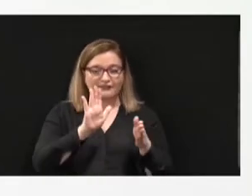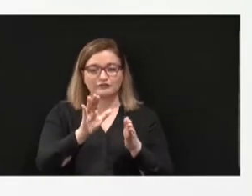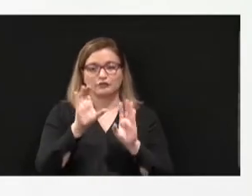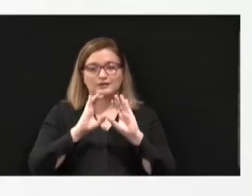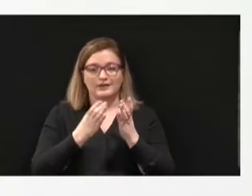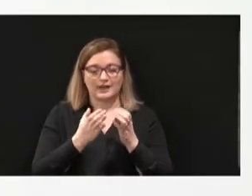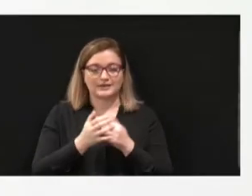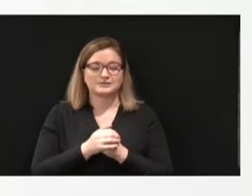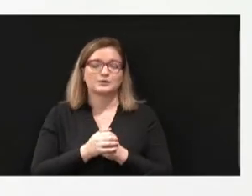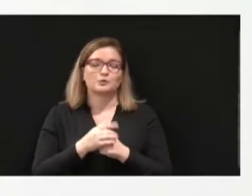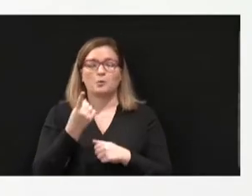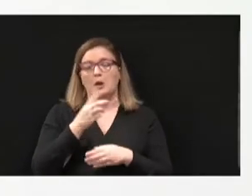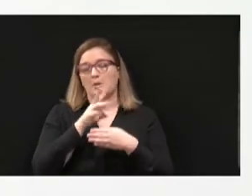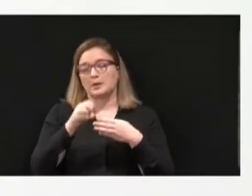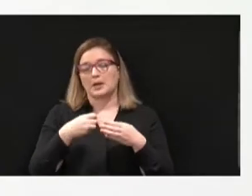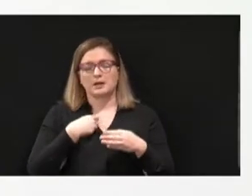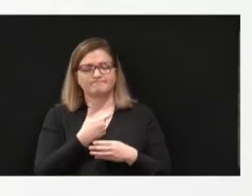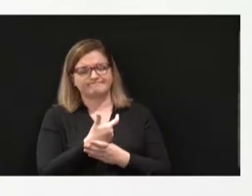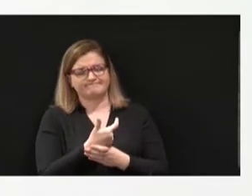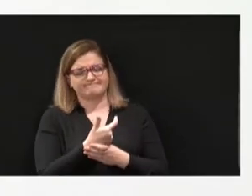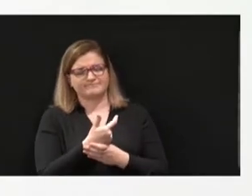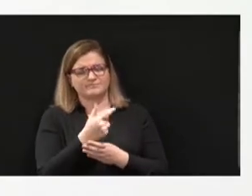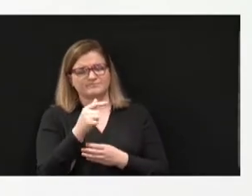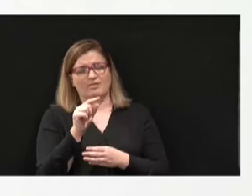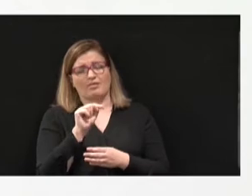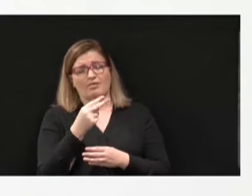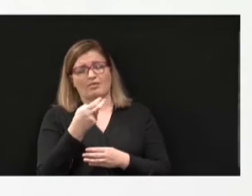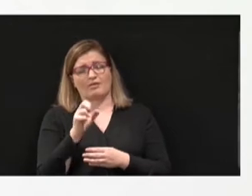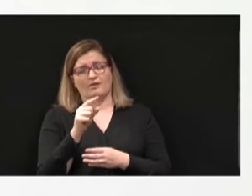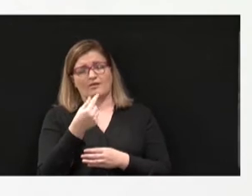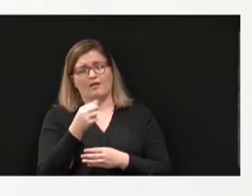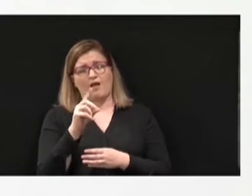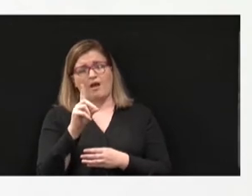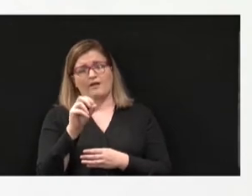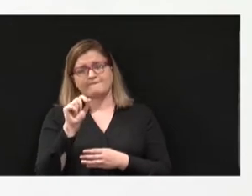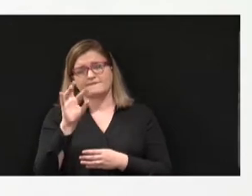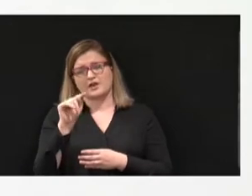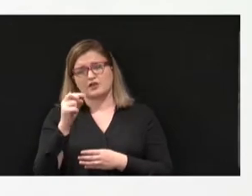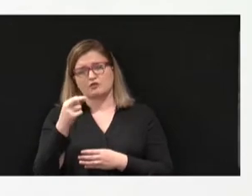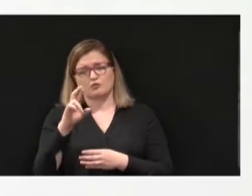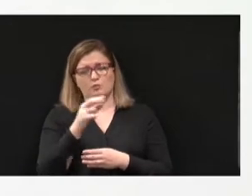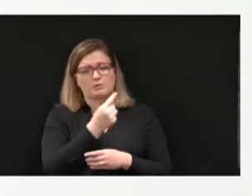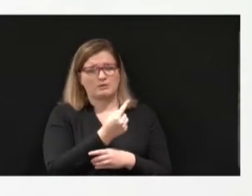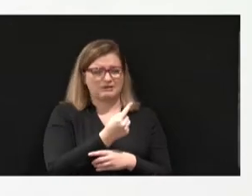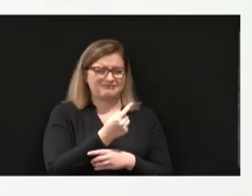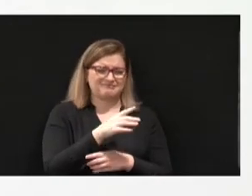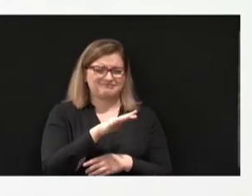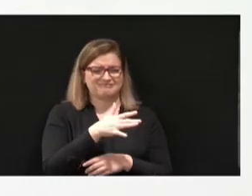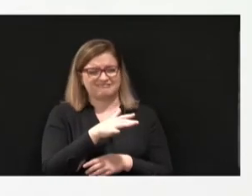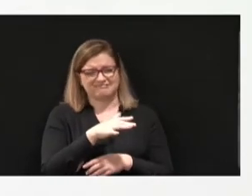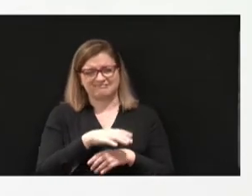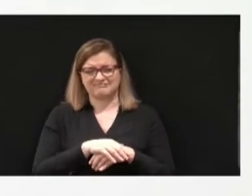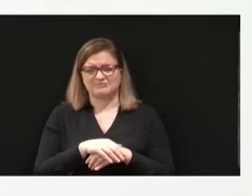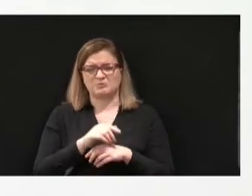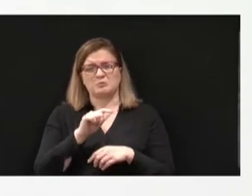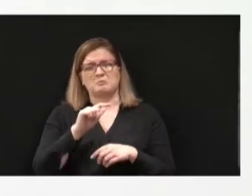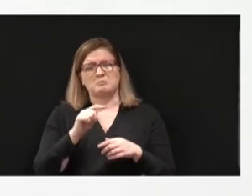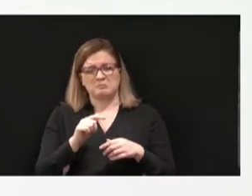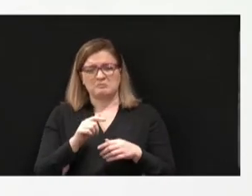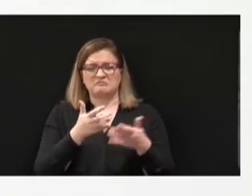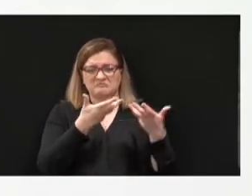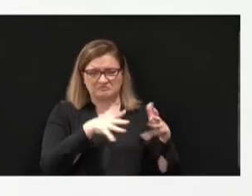Godfather 1 sort of, you know, as I walked around and did other things. And then I watched Godfather 2 and went to bed Sunday night thinking,